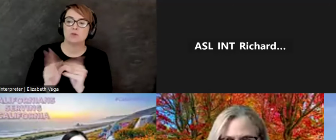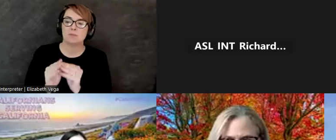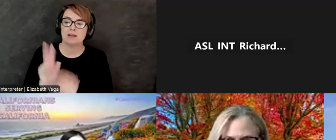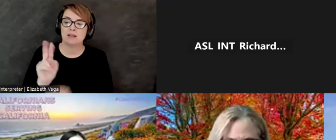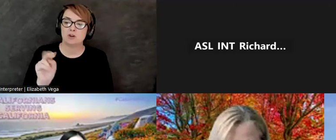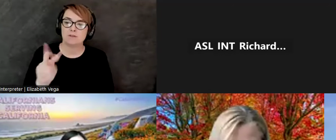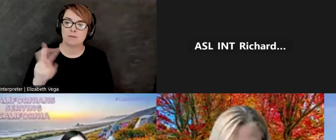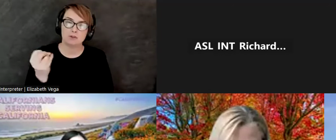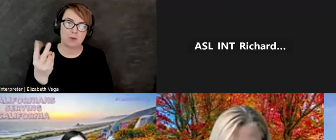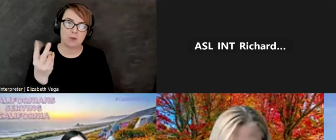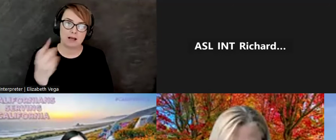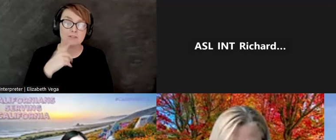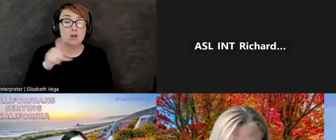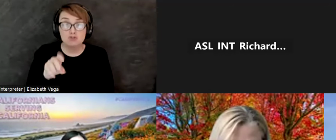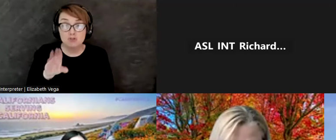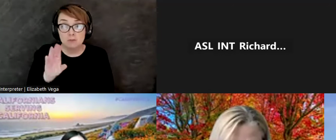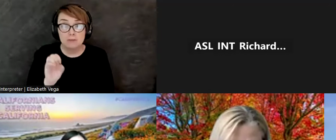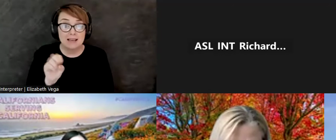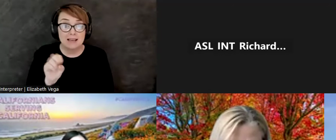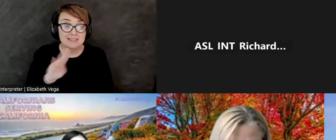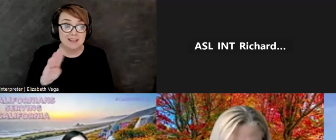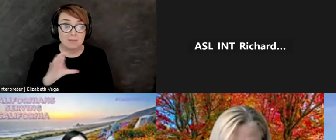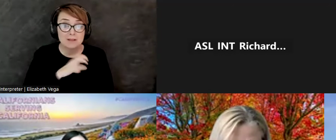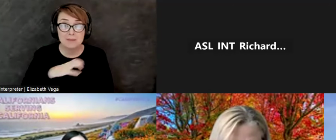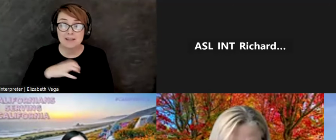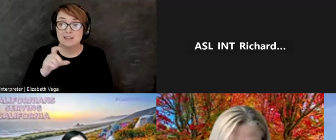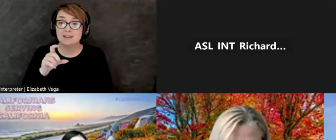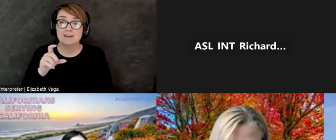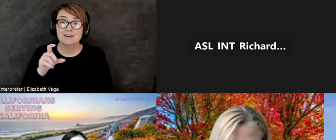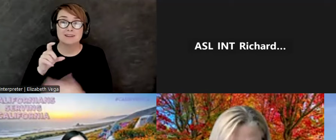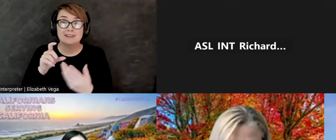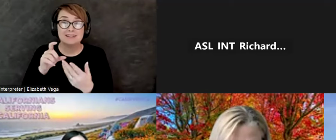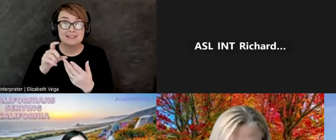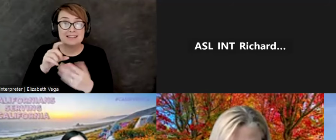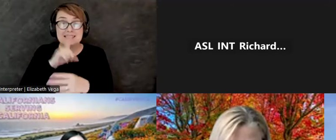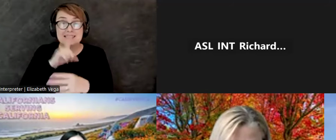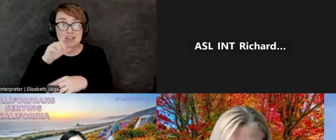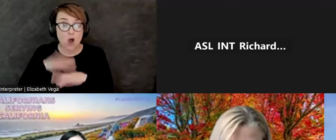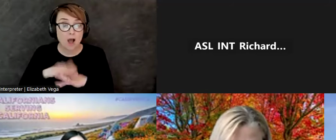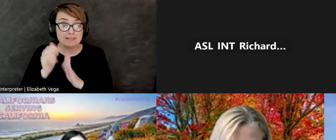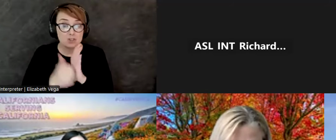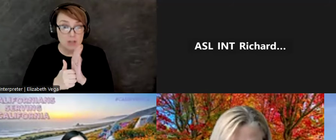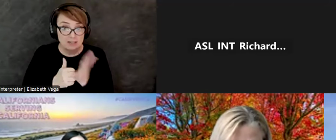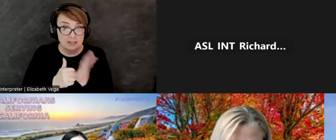bring back something? There it is on the agenda. So that's the one caveat, is it would need to be on the agenda.